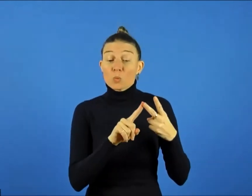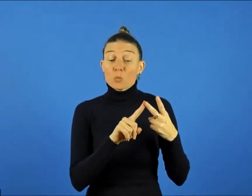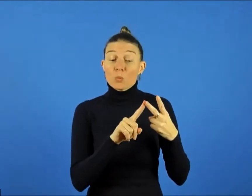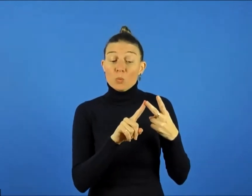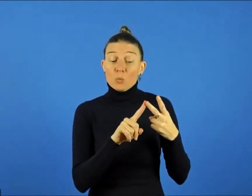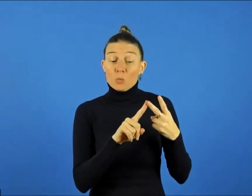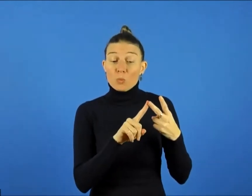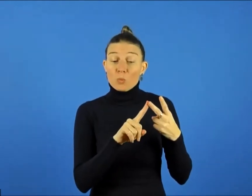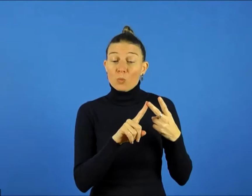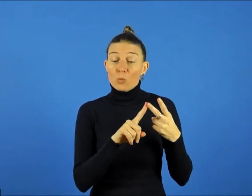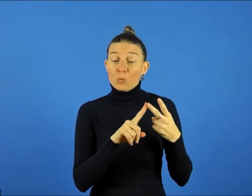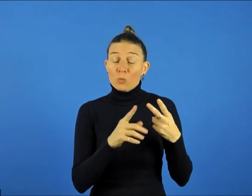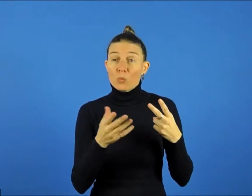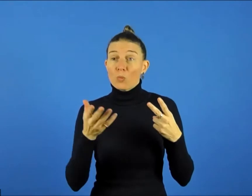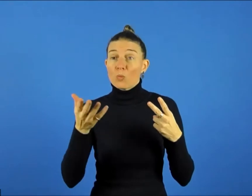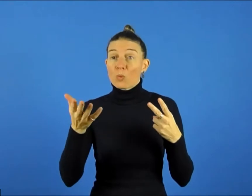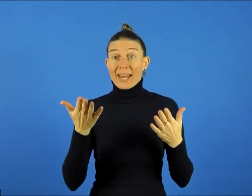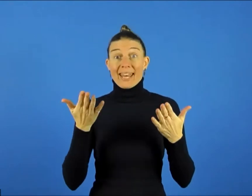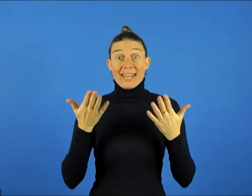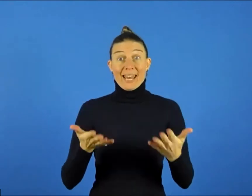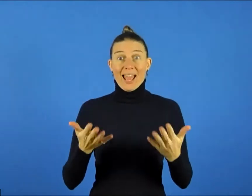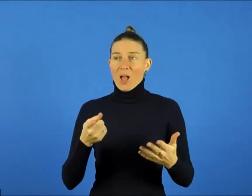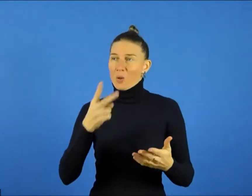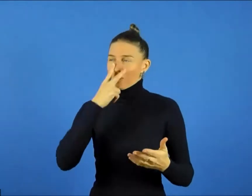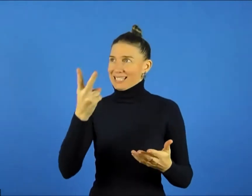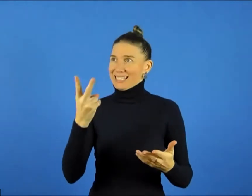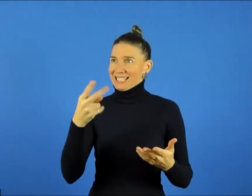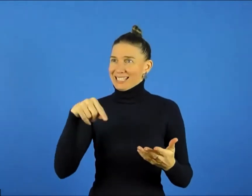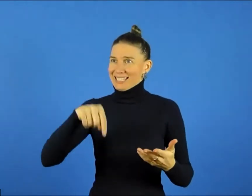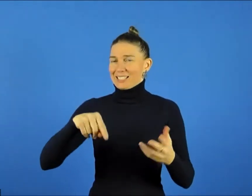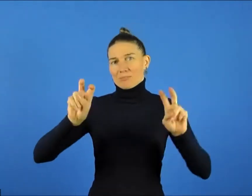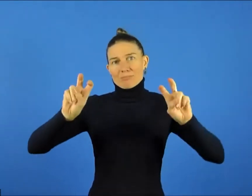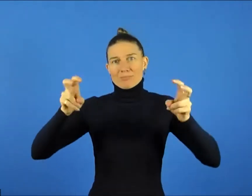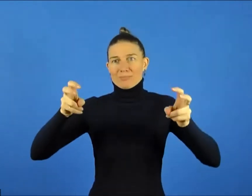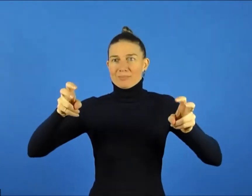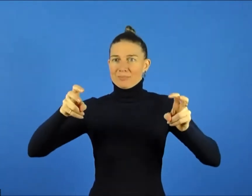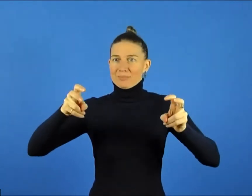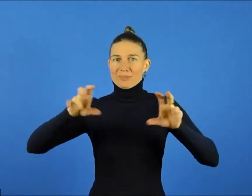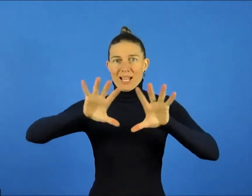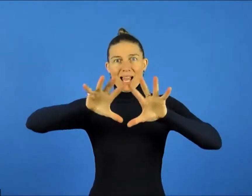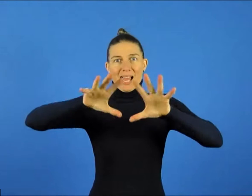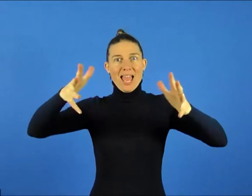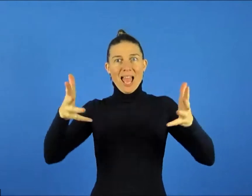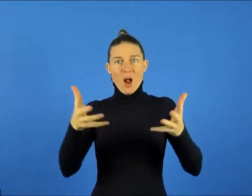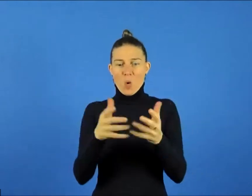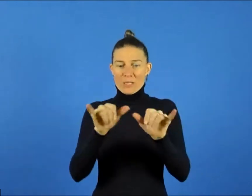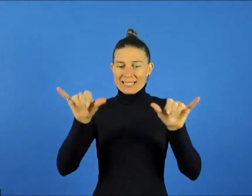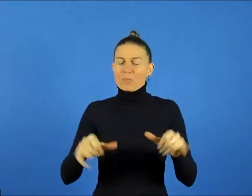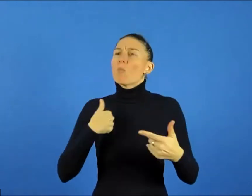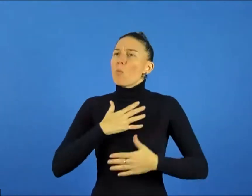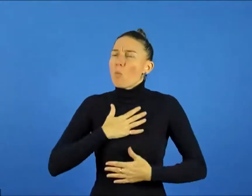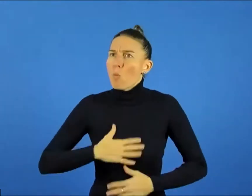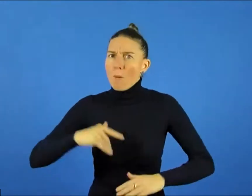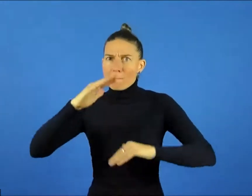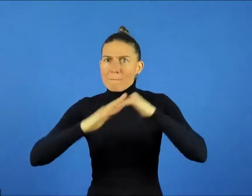from the ecosystem that ITU now trying to build. We want to build innovative solutions ecosystem, so